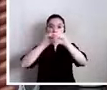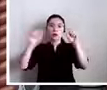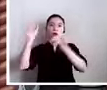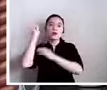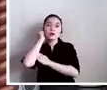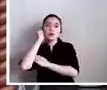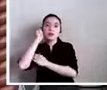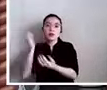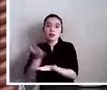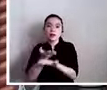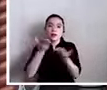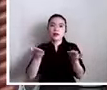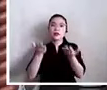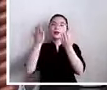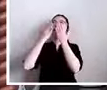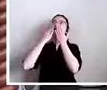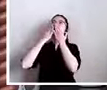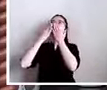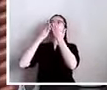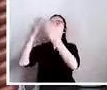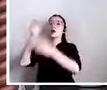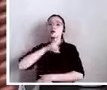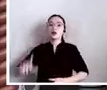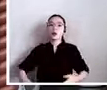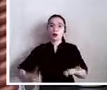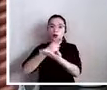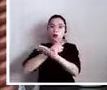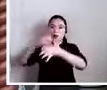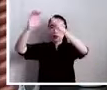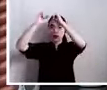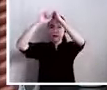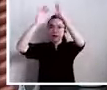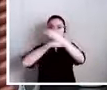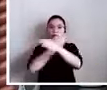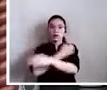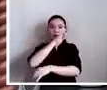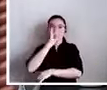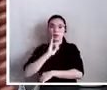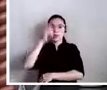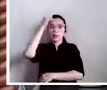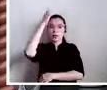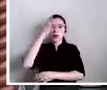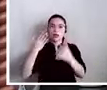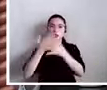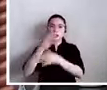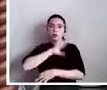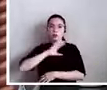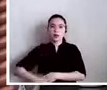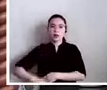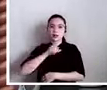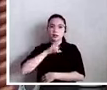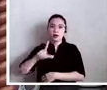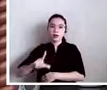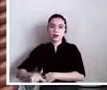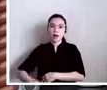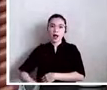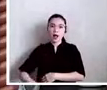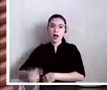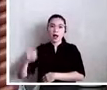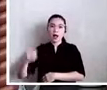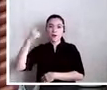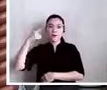everywhere, to give you thanks, Lord, Holy Father, Almighty and Eternal God, through Christ our Lord. For on the feast of this